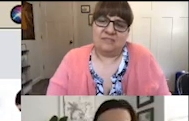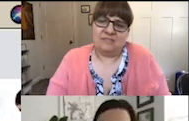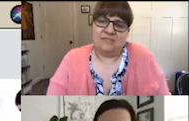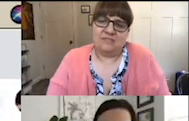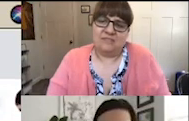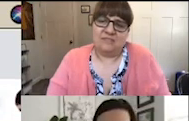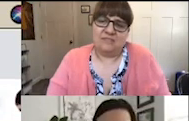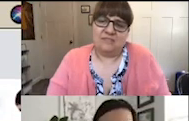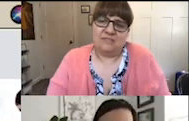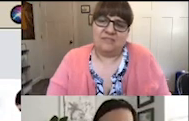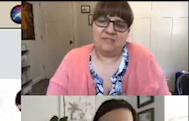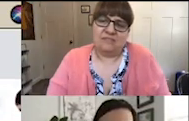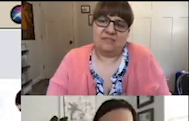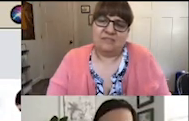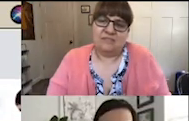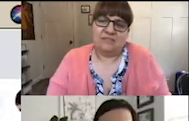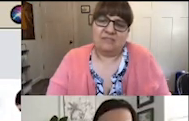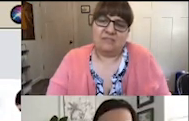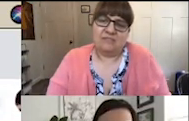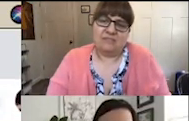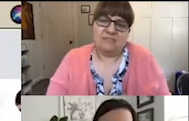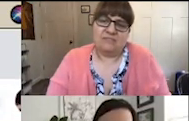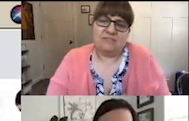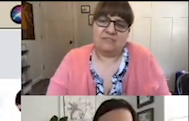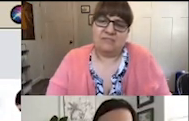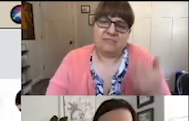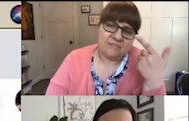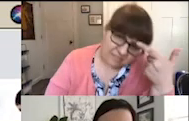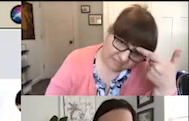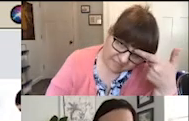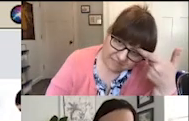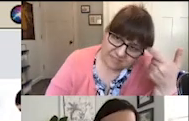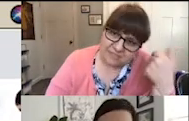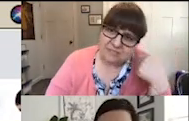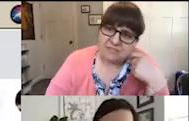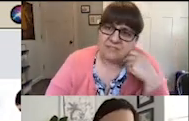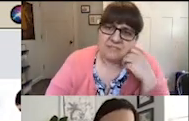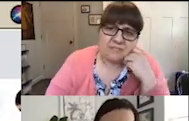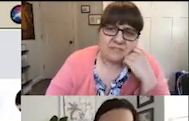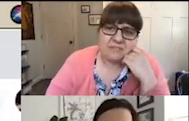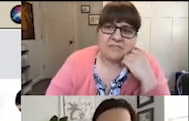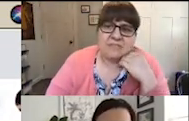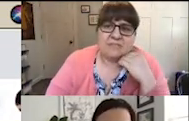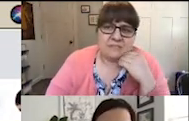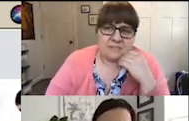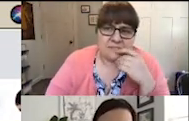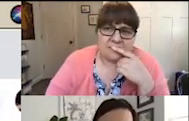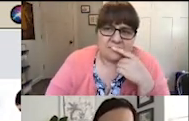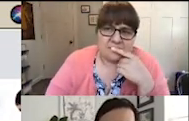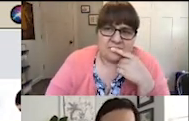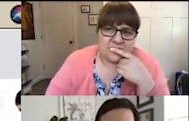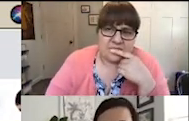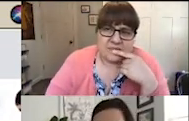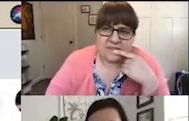All right, so we have a few other, you know, topics that are, you